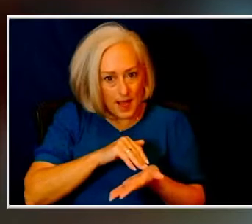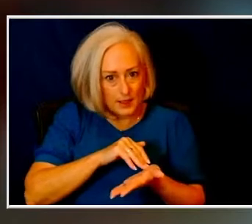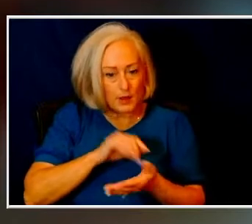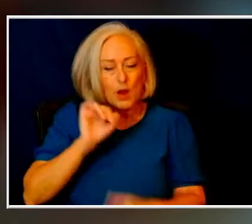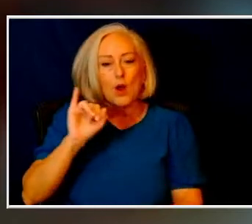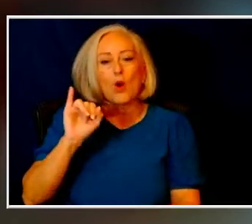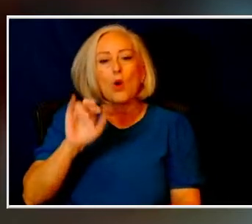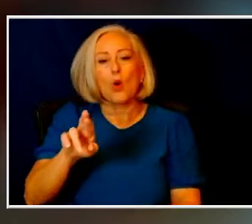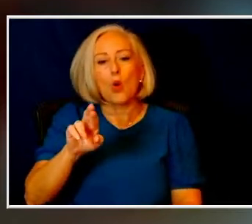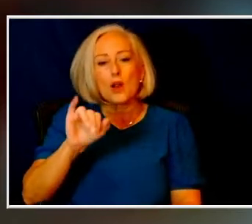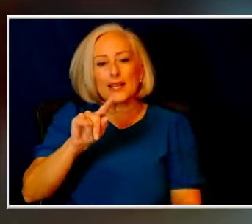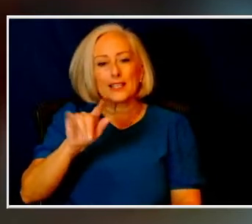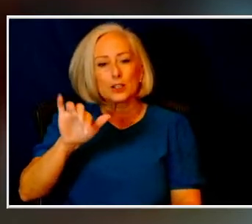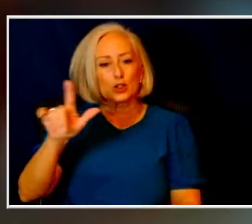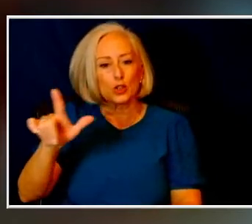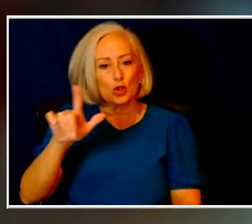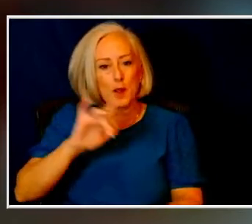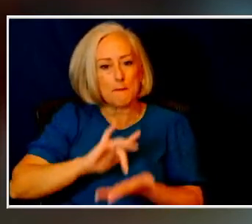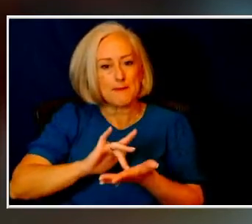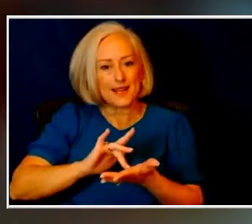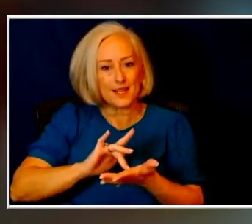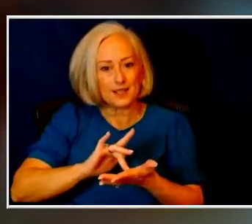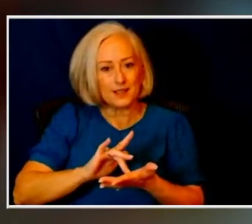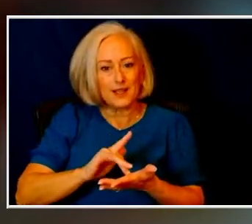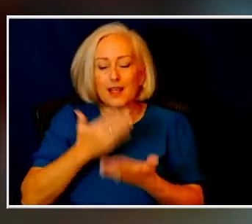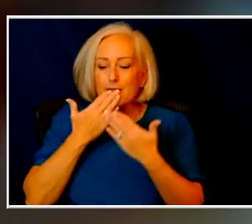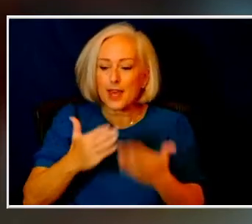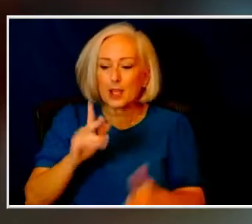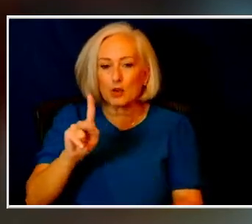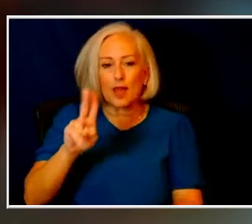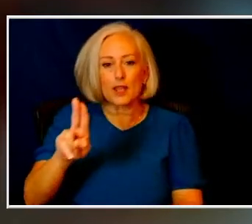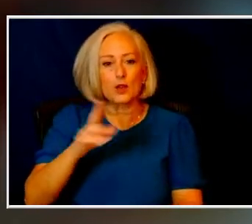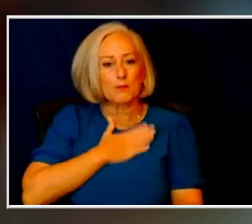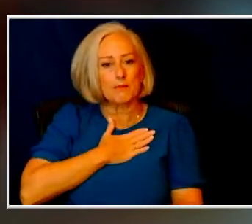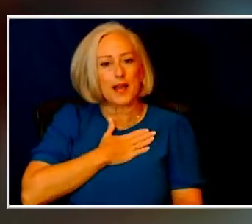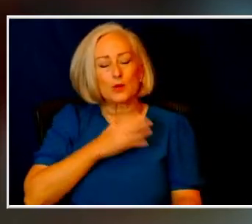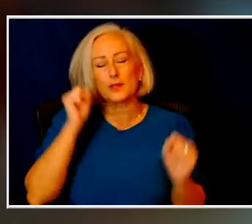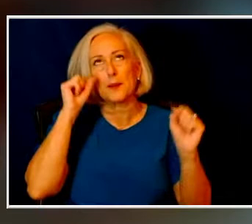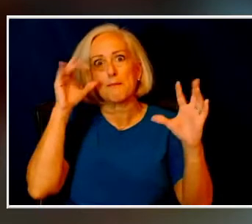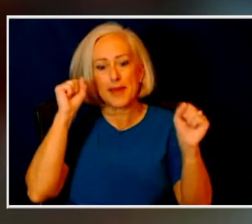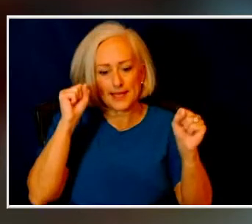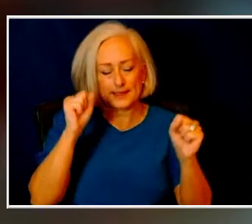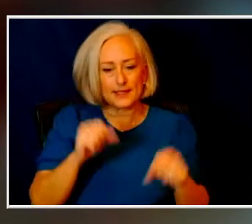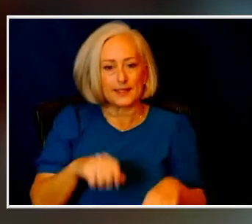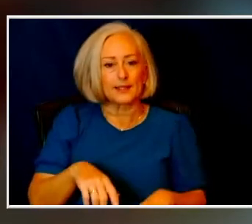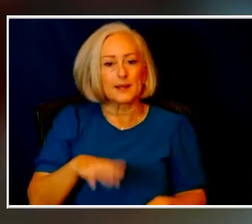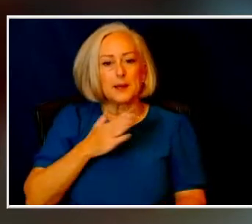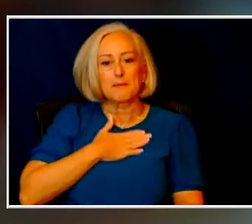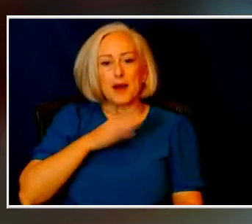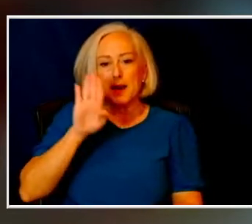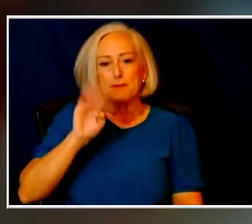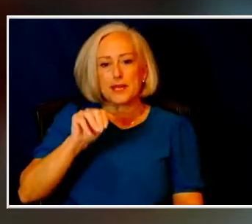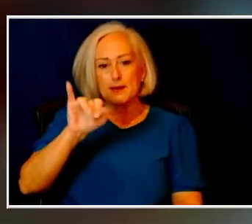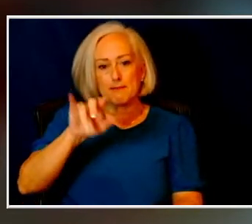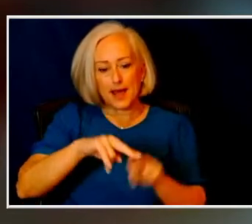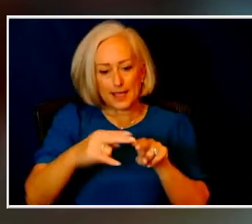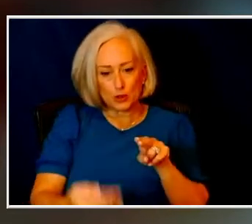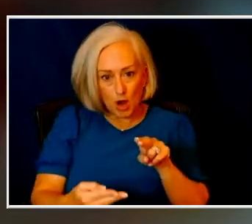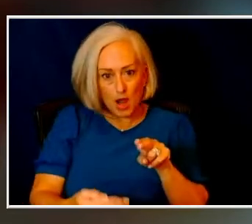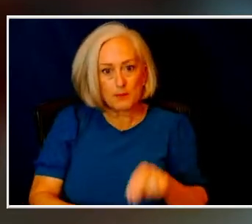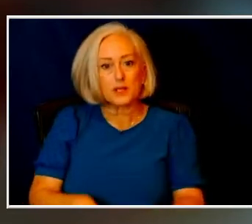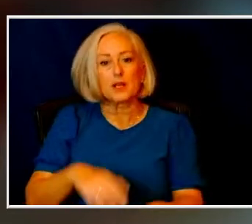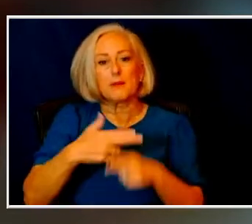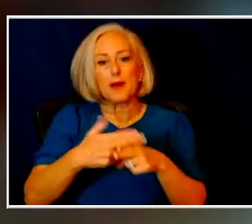And I have to thank KU because mine was phenomenal. I dropped my BMI, I dropped my weight, my glucose went